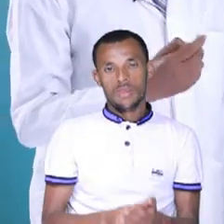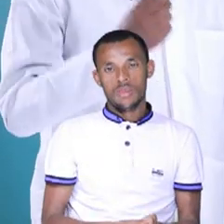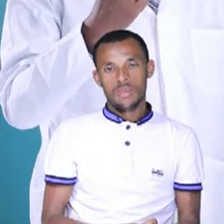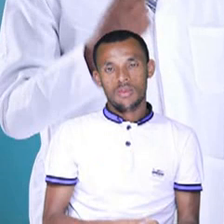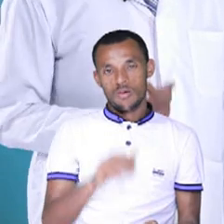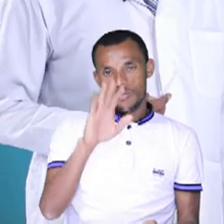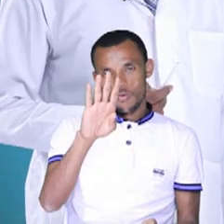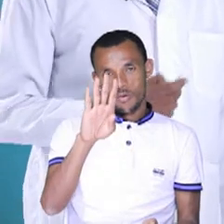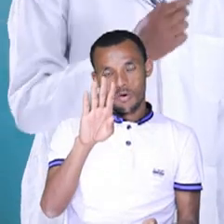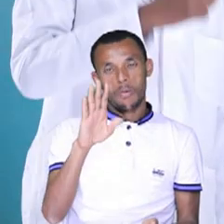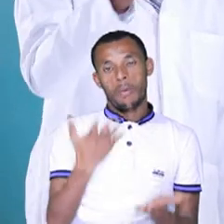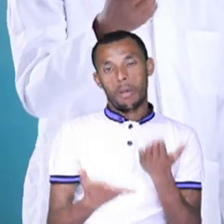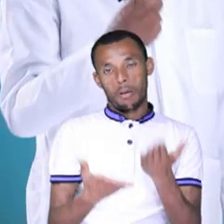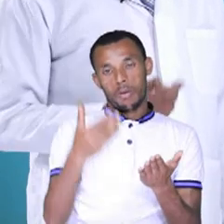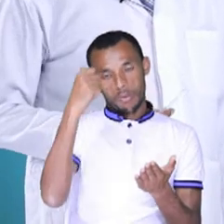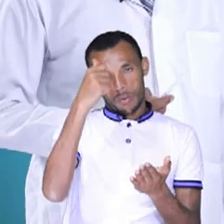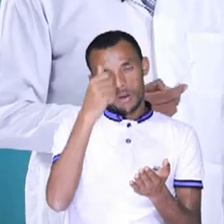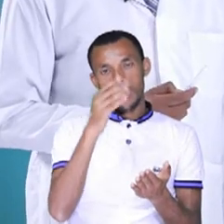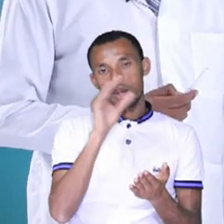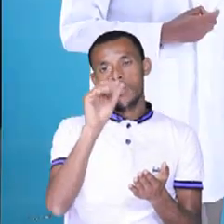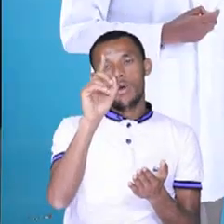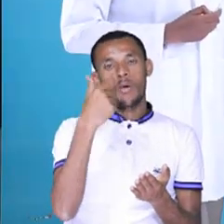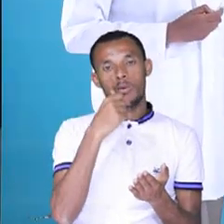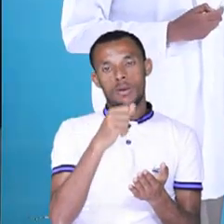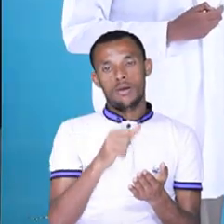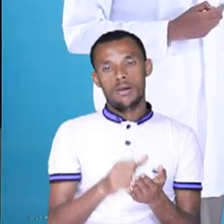4 of them may be men and 1 woman.